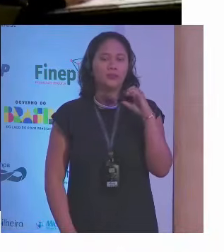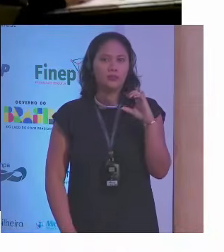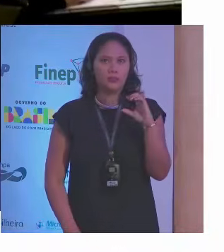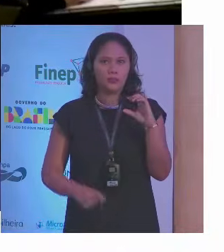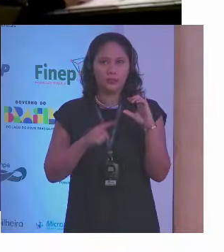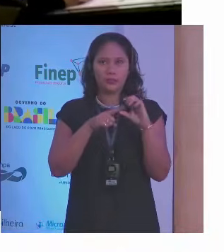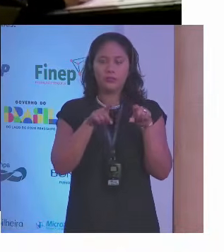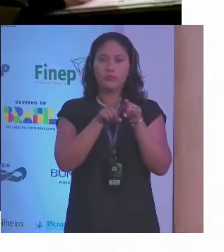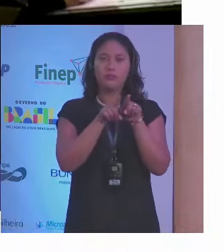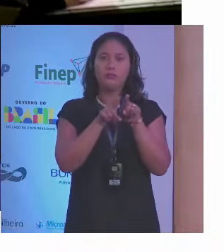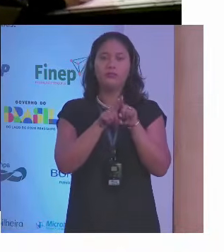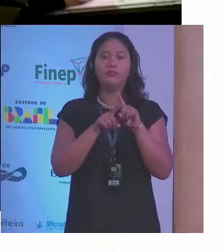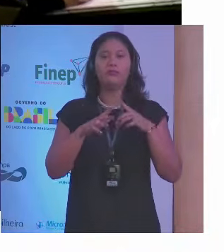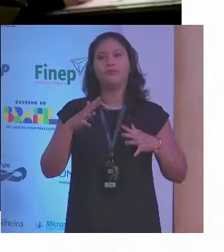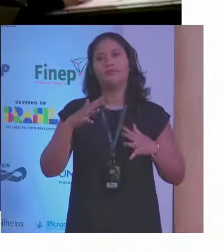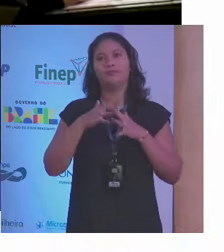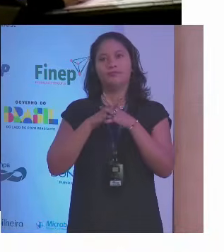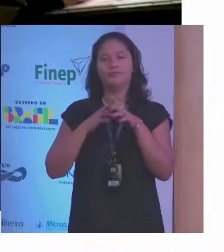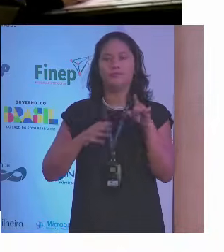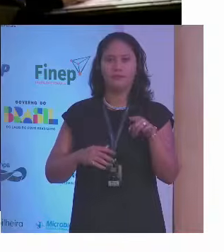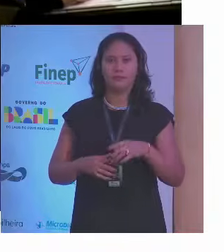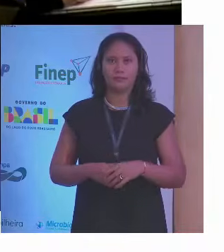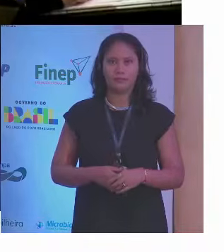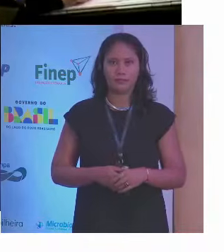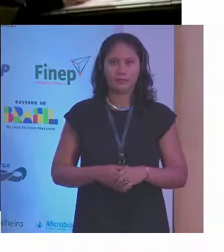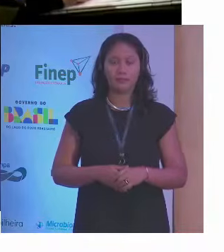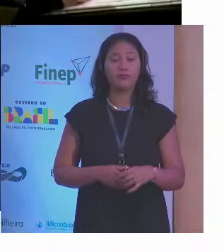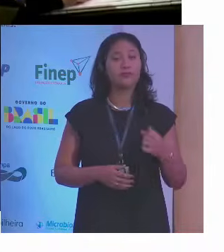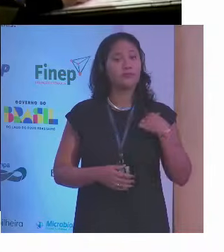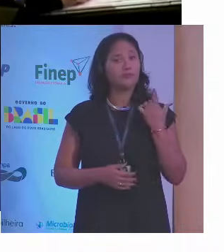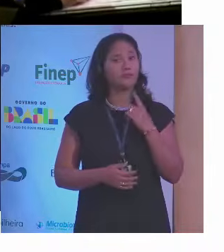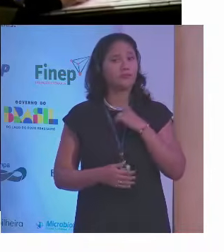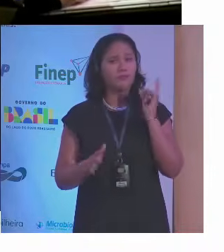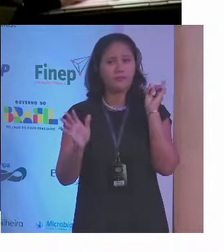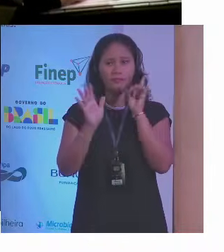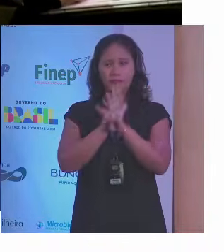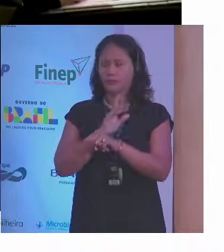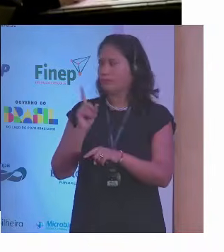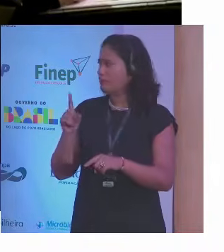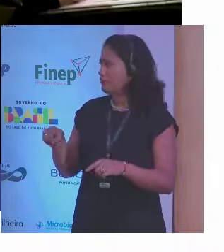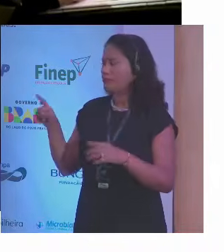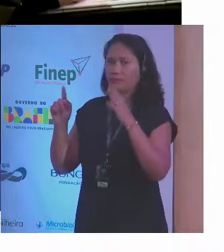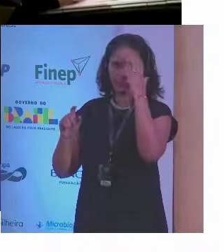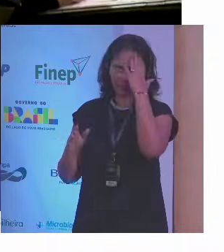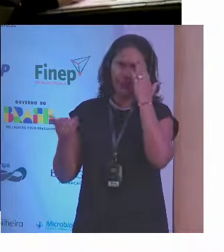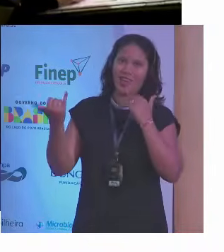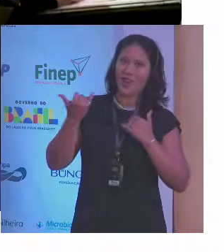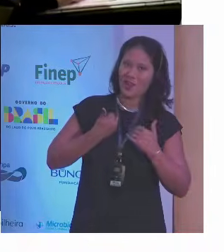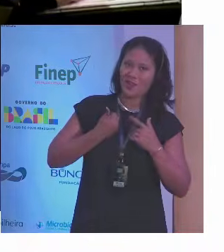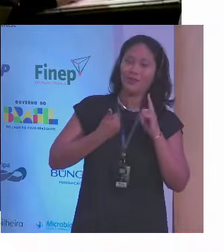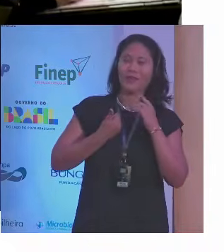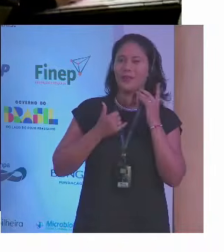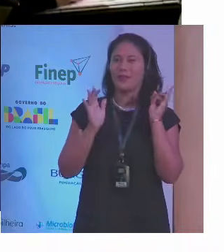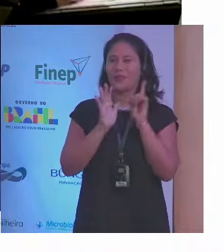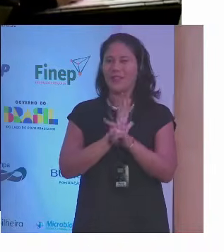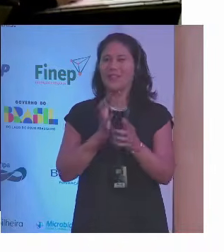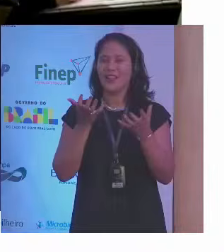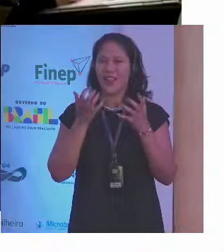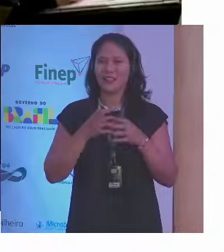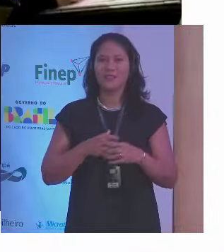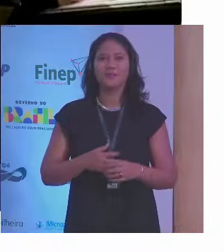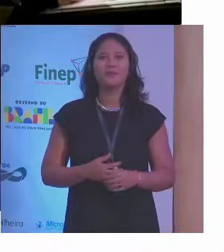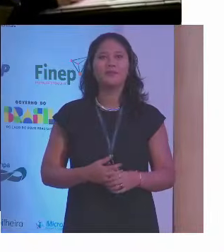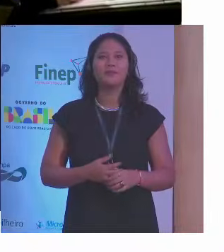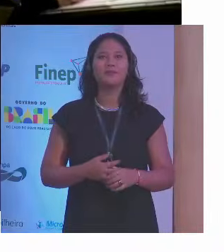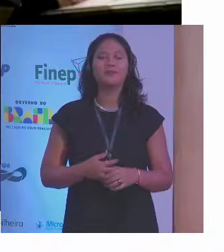And I have a question, and I know the answer, but I would like to hear from you what is your impression